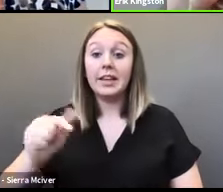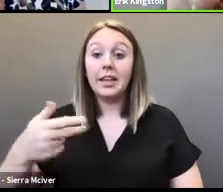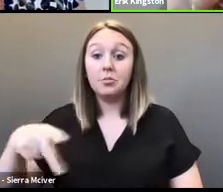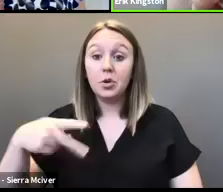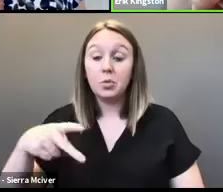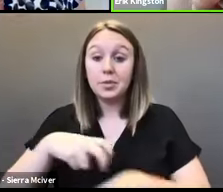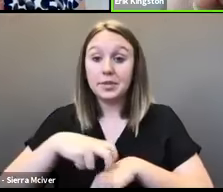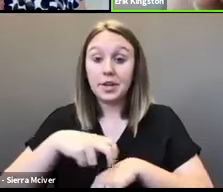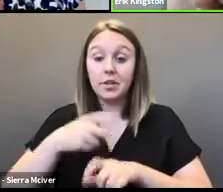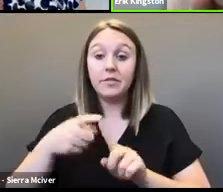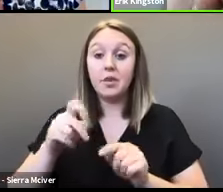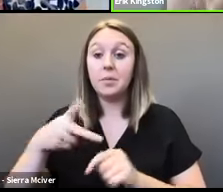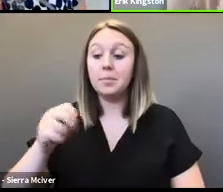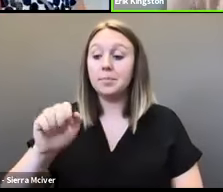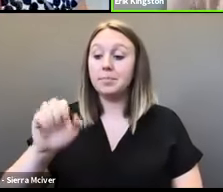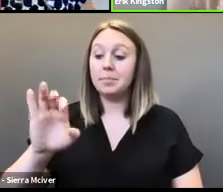curry.